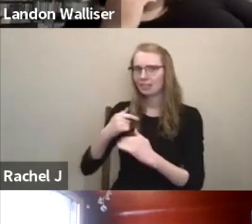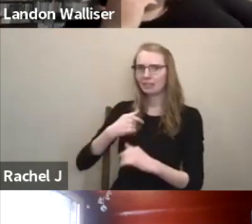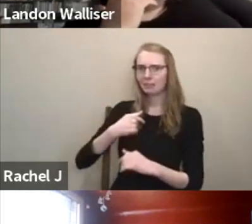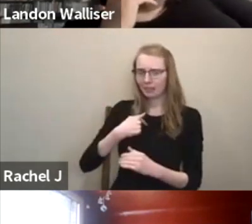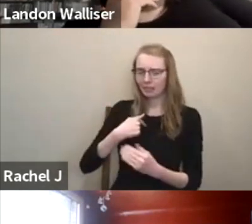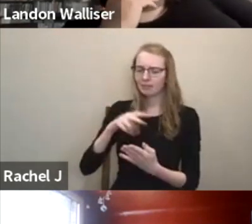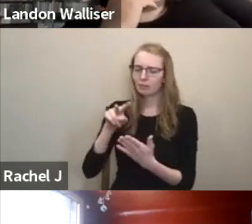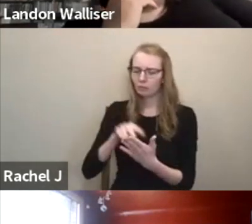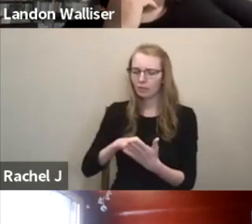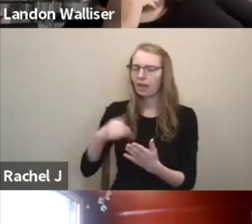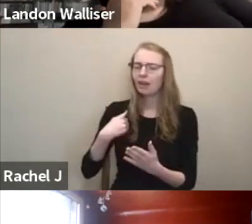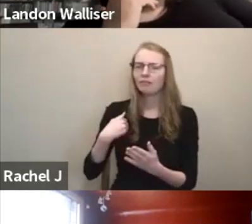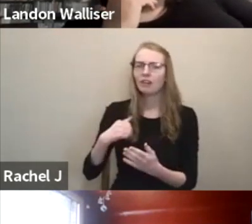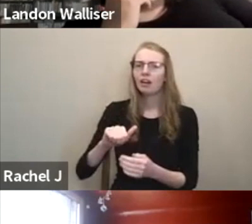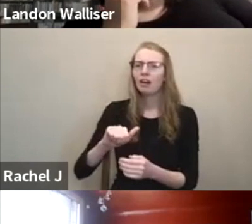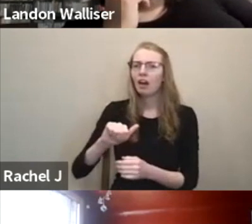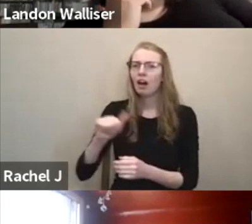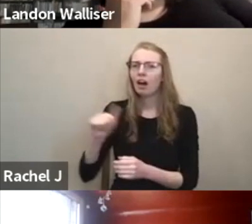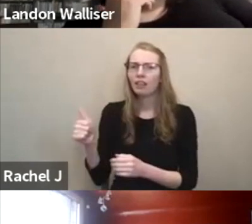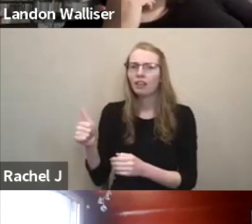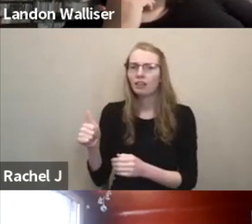artistic associates to get them read.